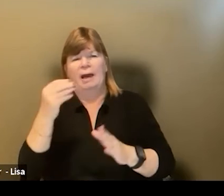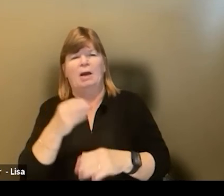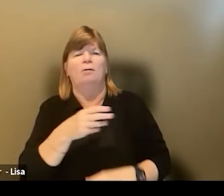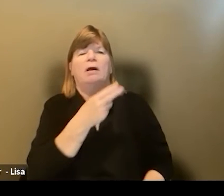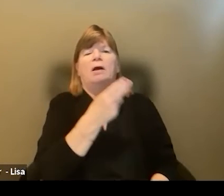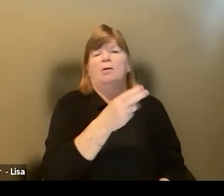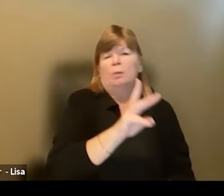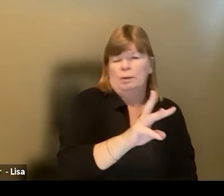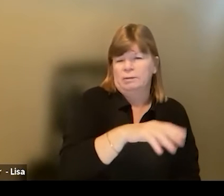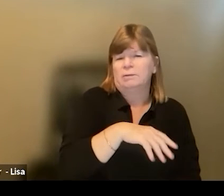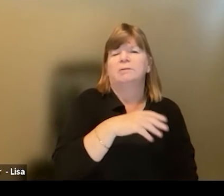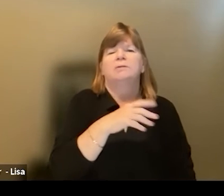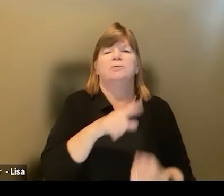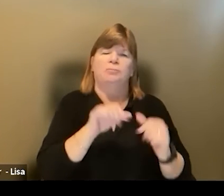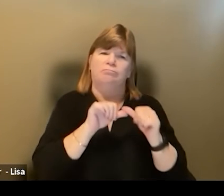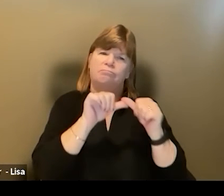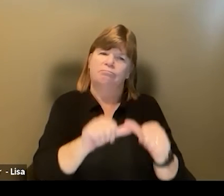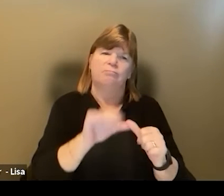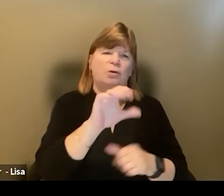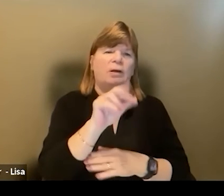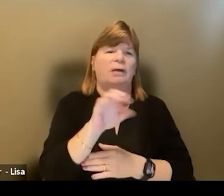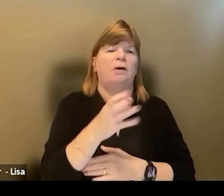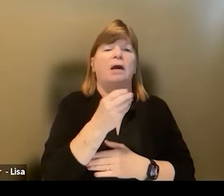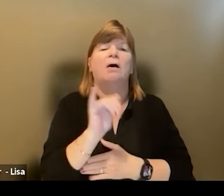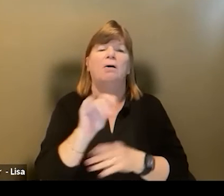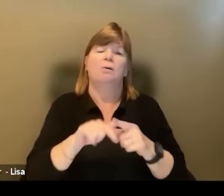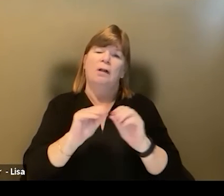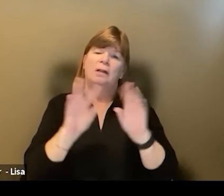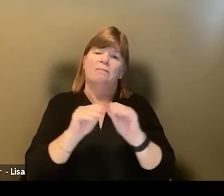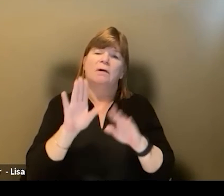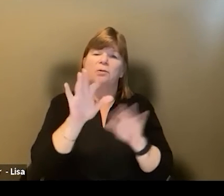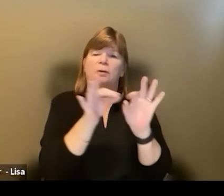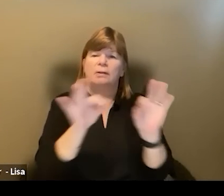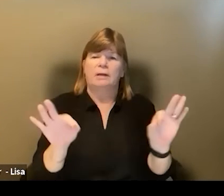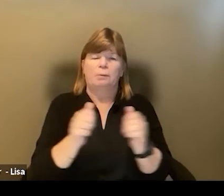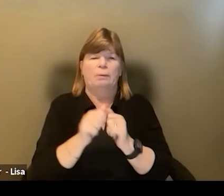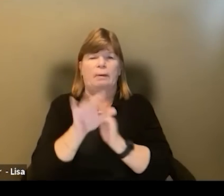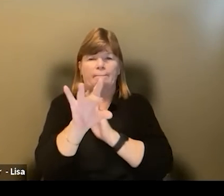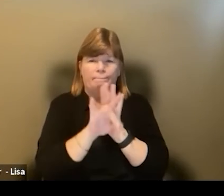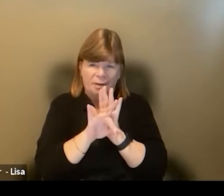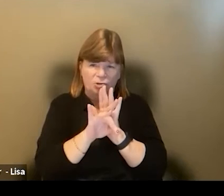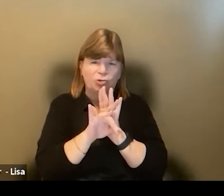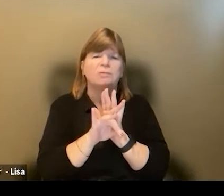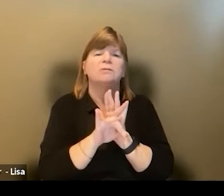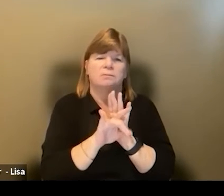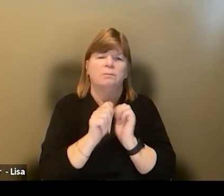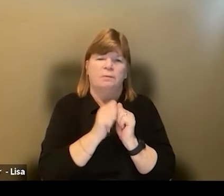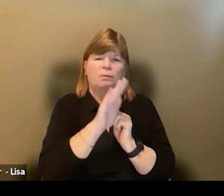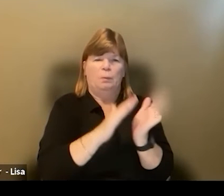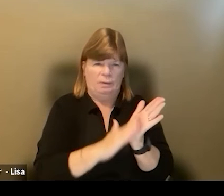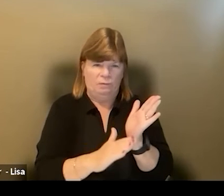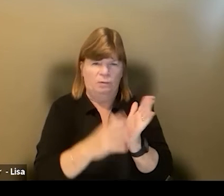wellness waiver to ensure continuity of care. It also clarifies language on selection of entrants on the